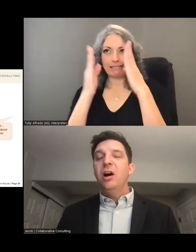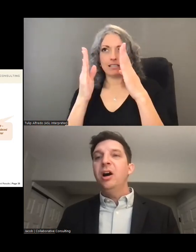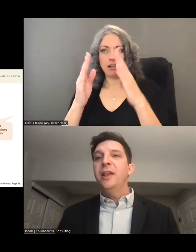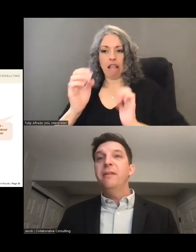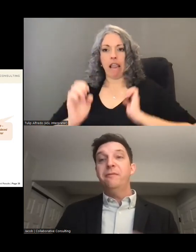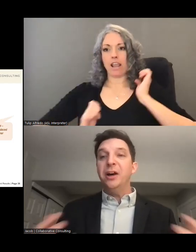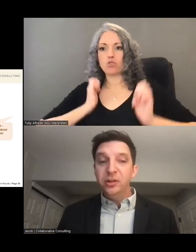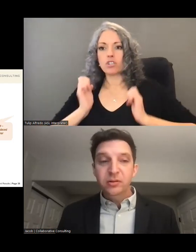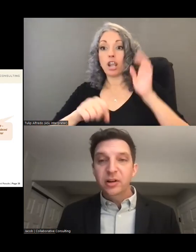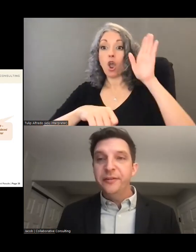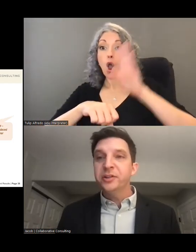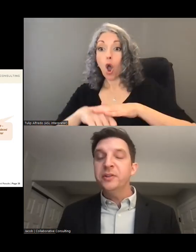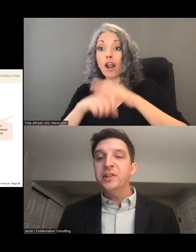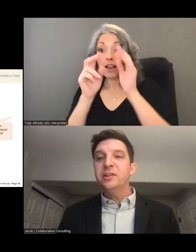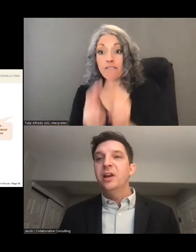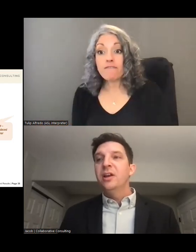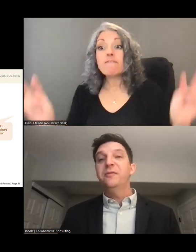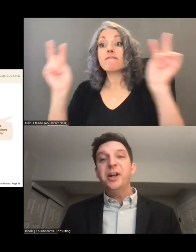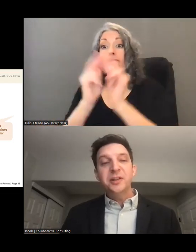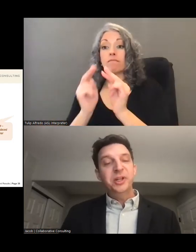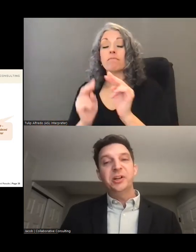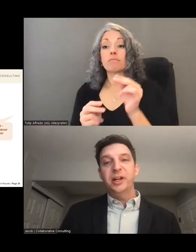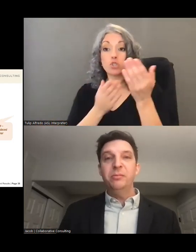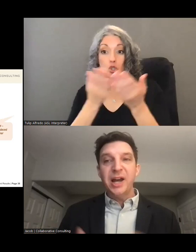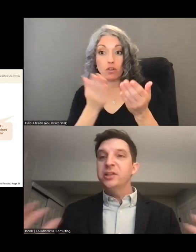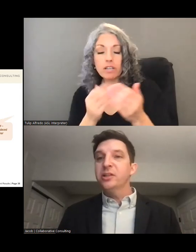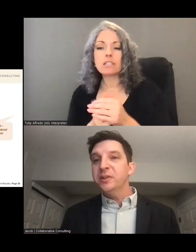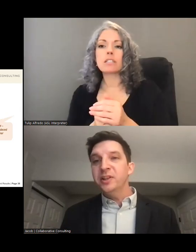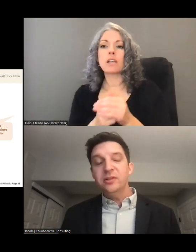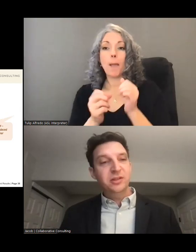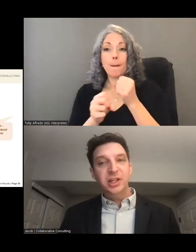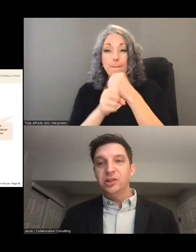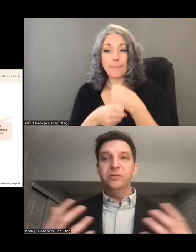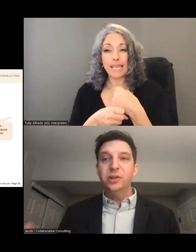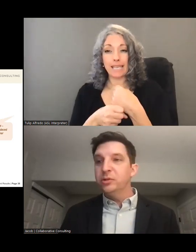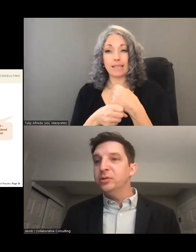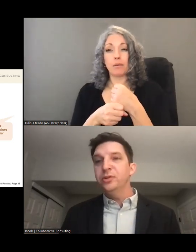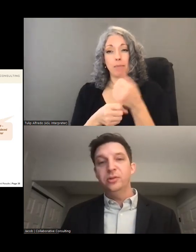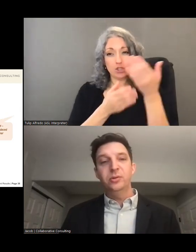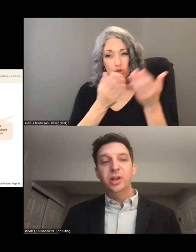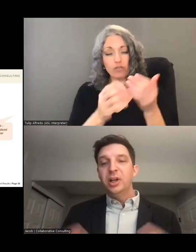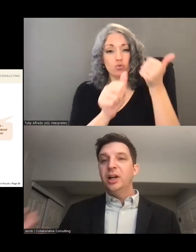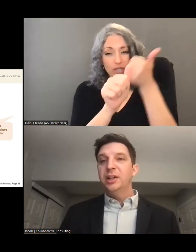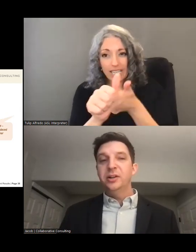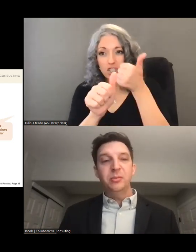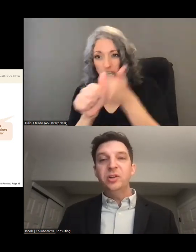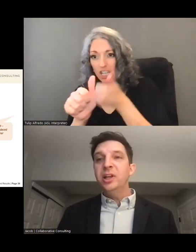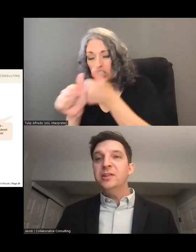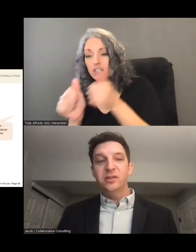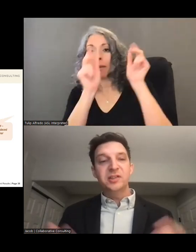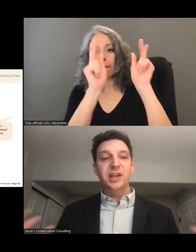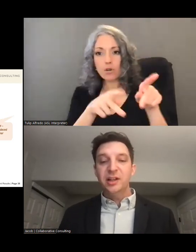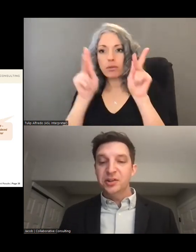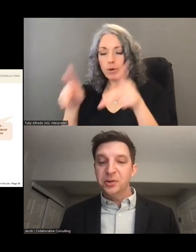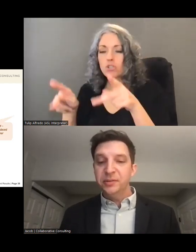energy on the value of the services, the value that's being created by these services to each individual, to